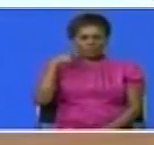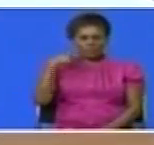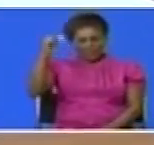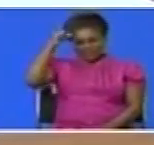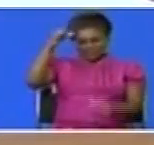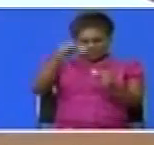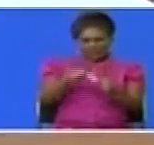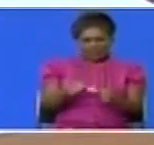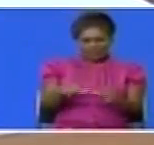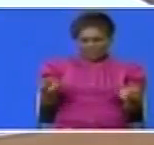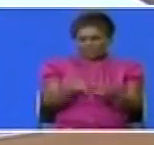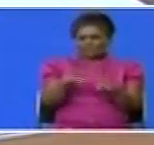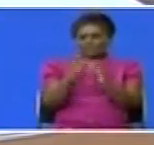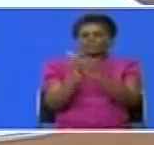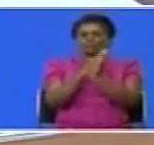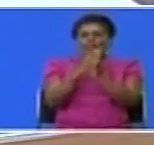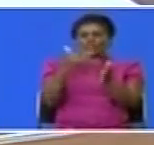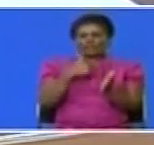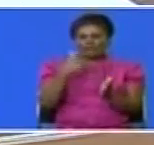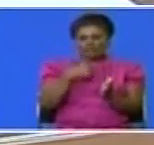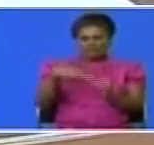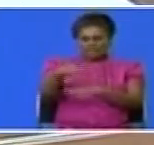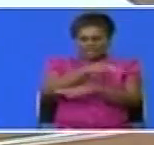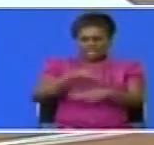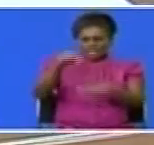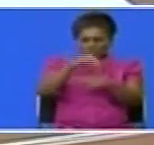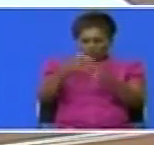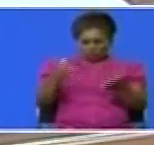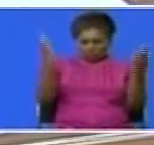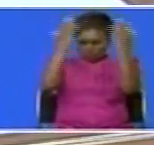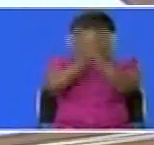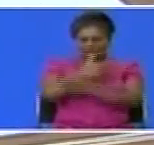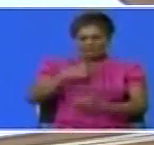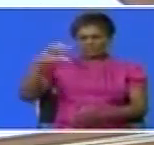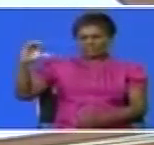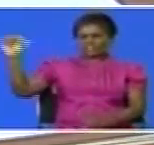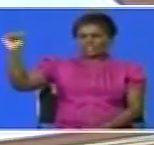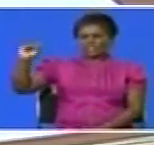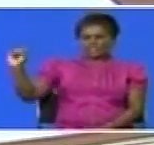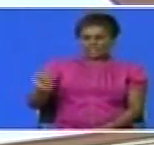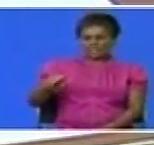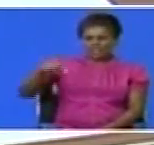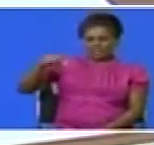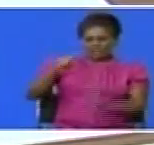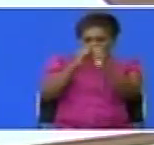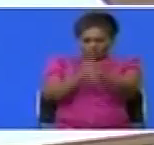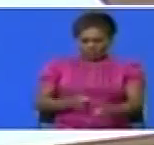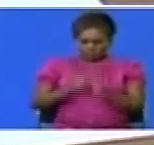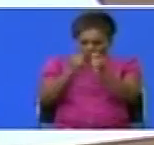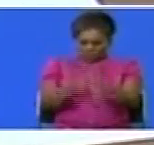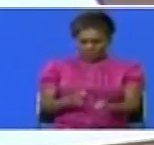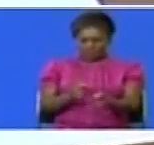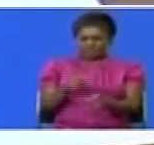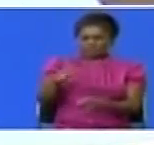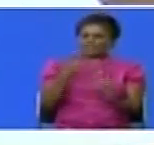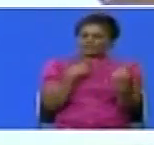Remember also later on this bulletin we have Face the Nation, and tonight we are hosting CS Sports, Arts and Culture Hassan Wario. He